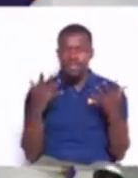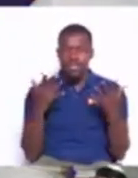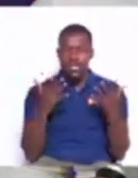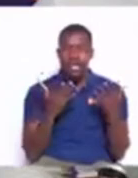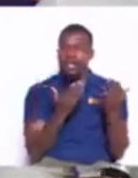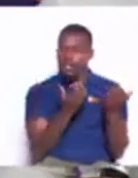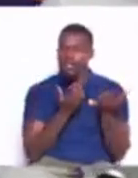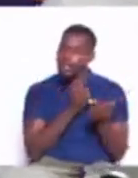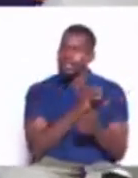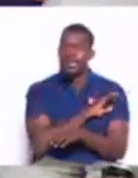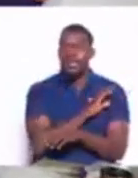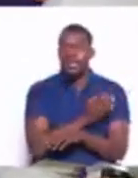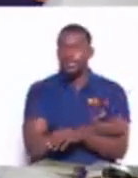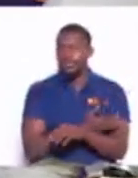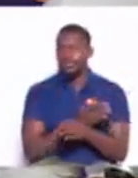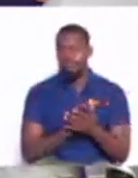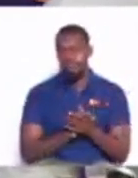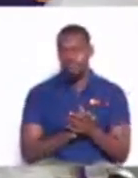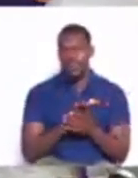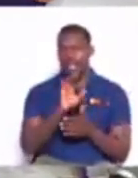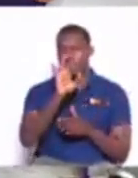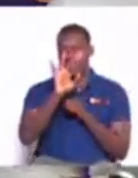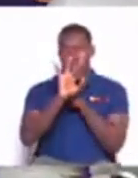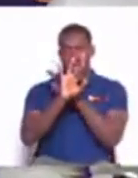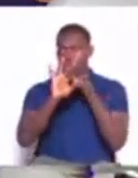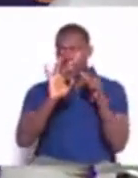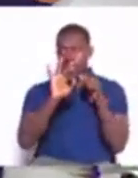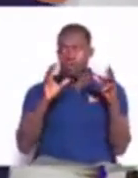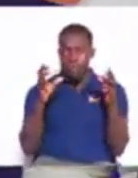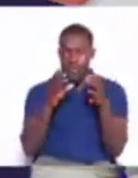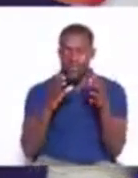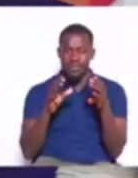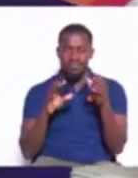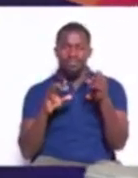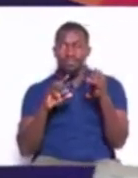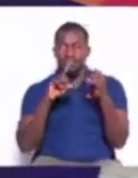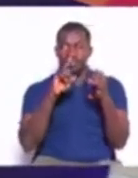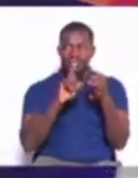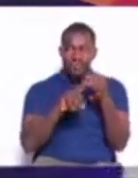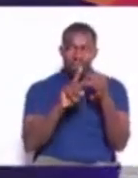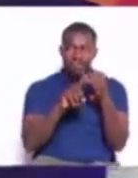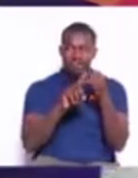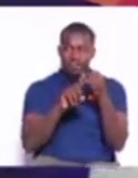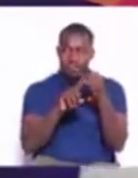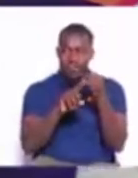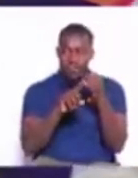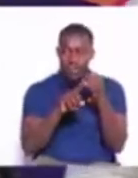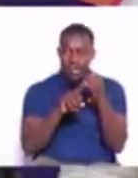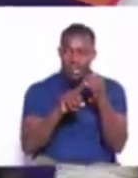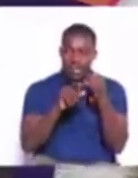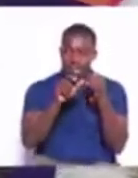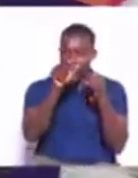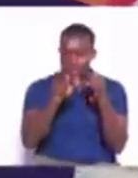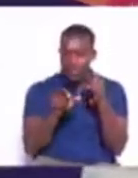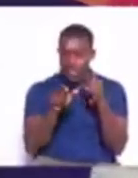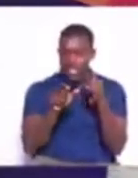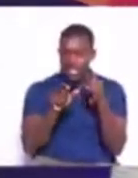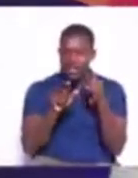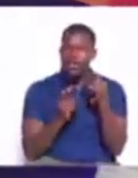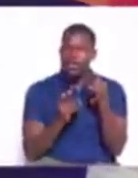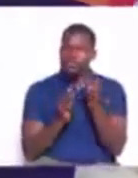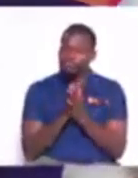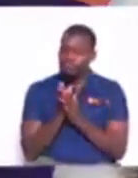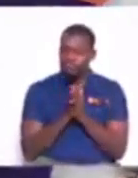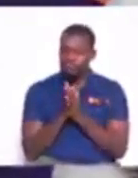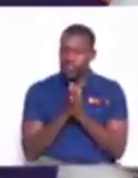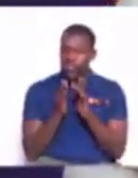Lord. Three groups. First, somebody who's giving it all, but you need the power of God. You're